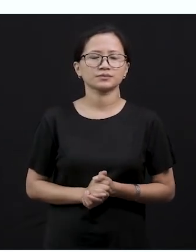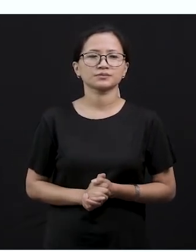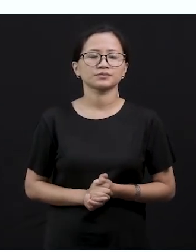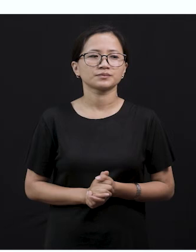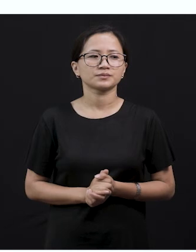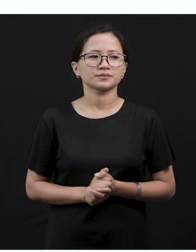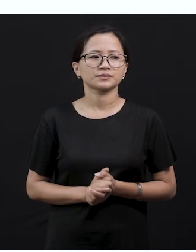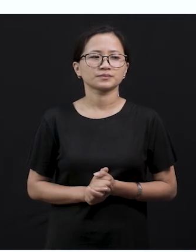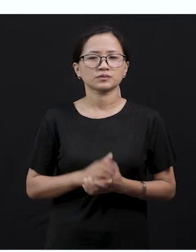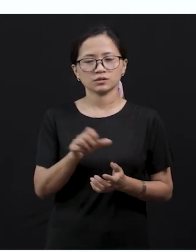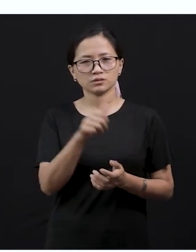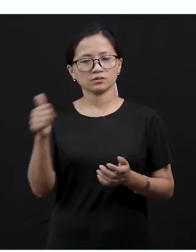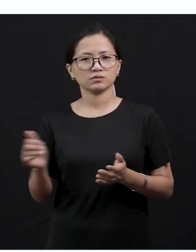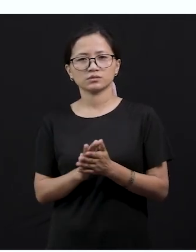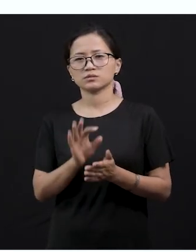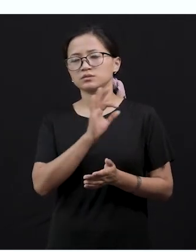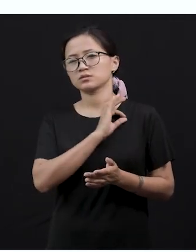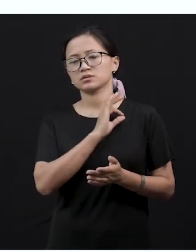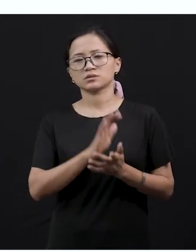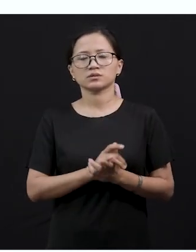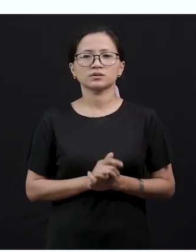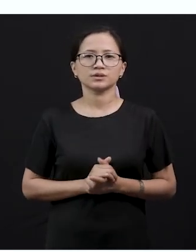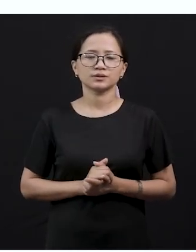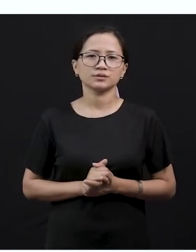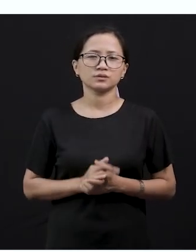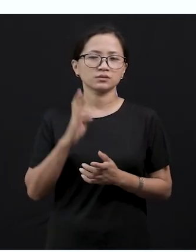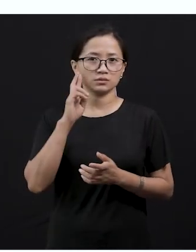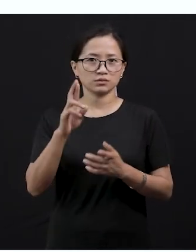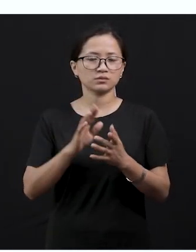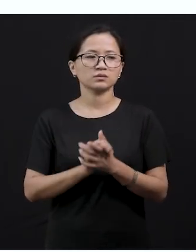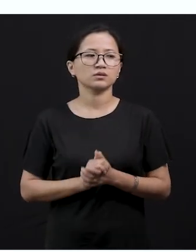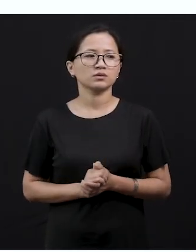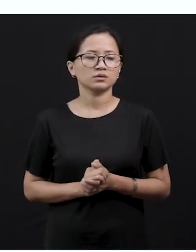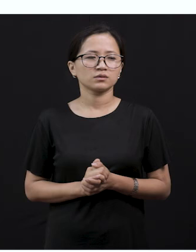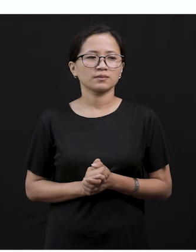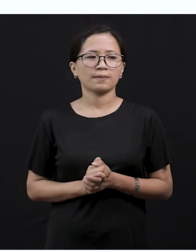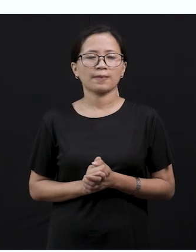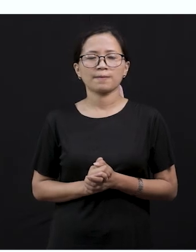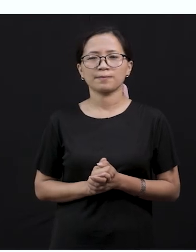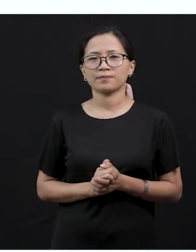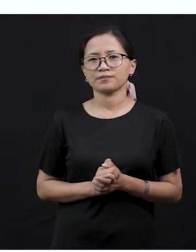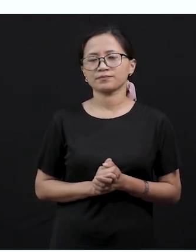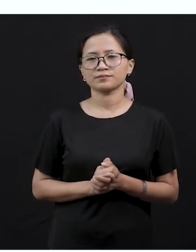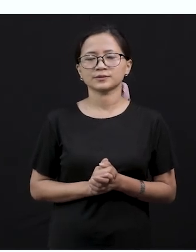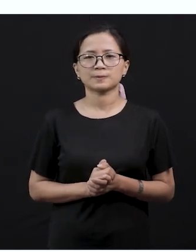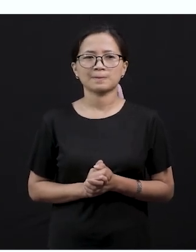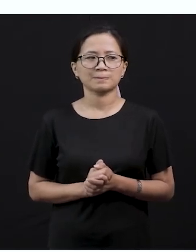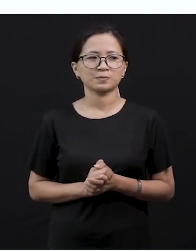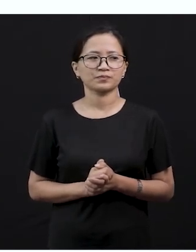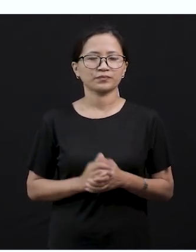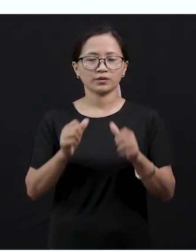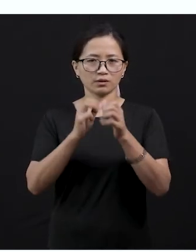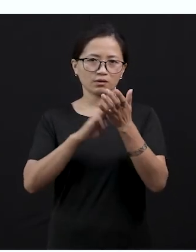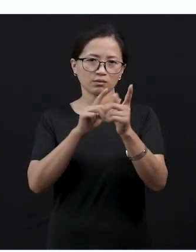that is why the other daughters admire her, okay? She is a very good actress and also good in writing.